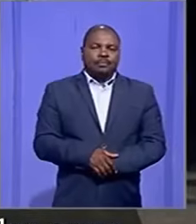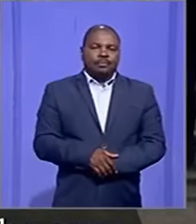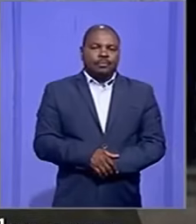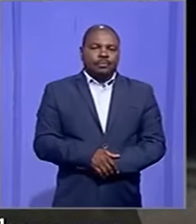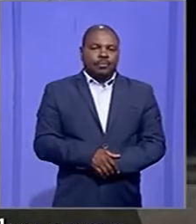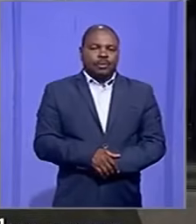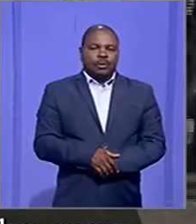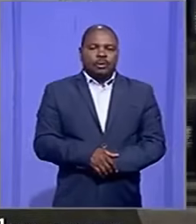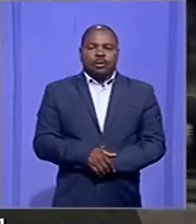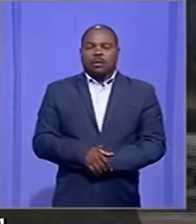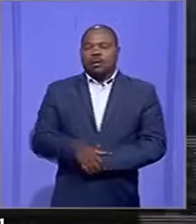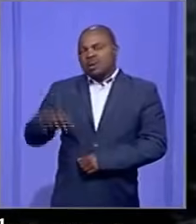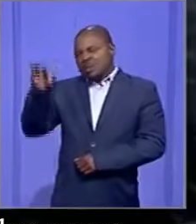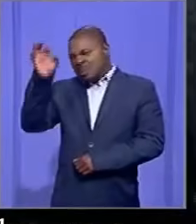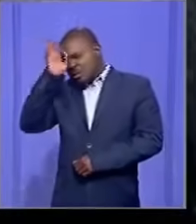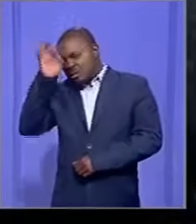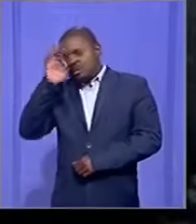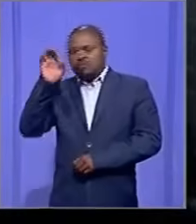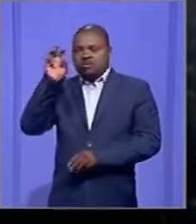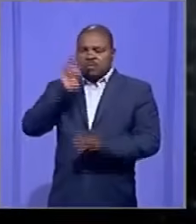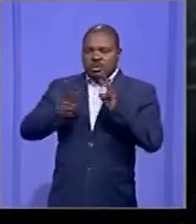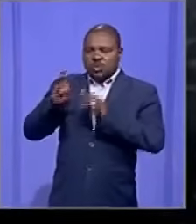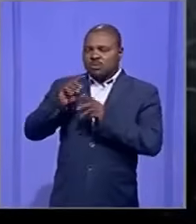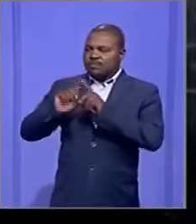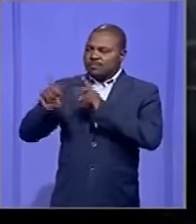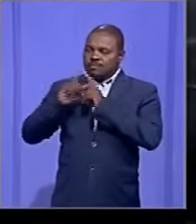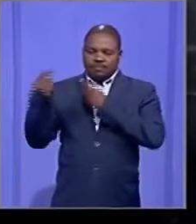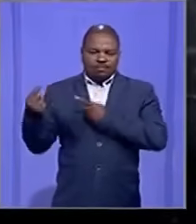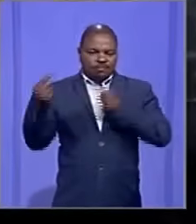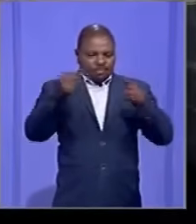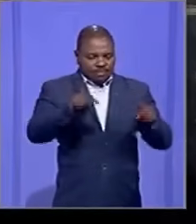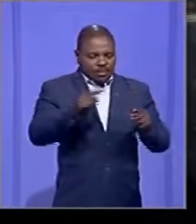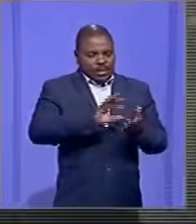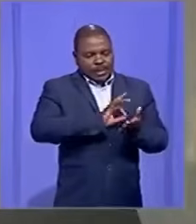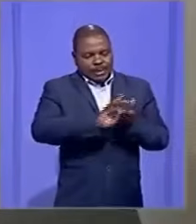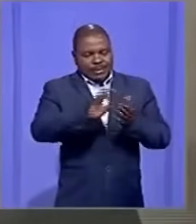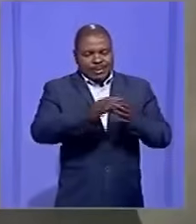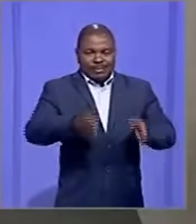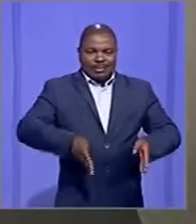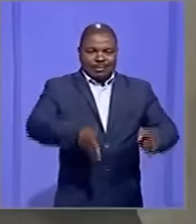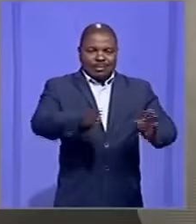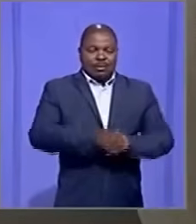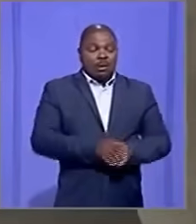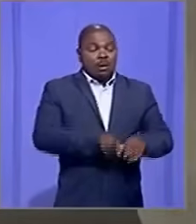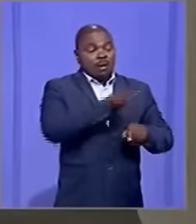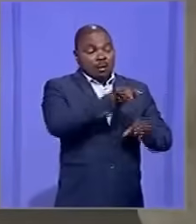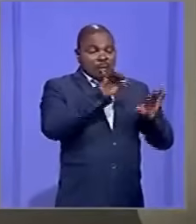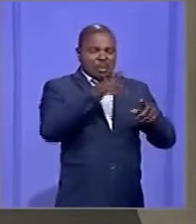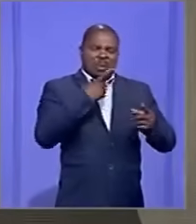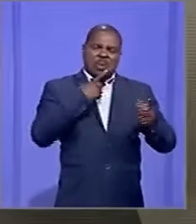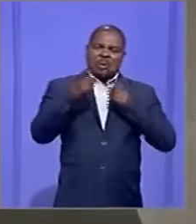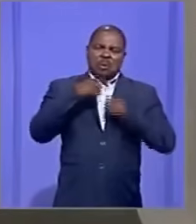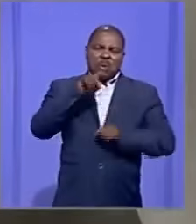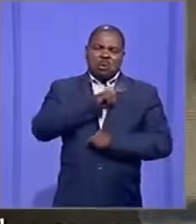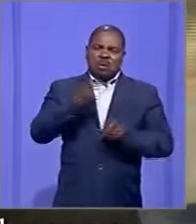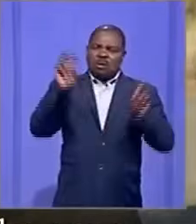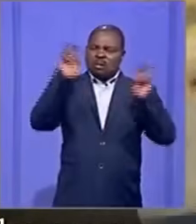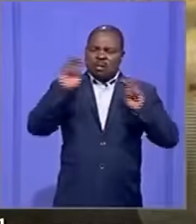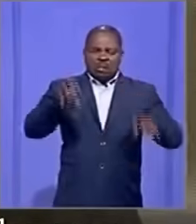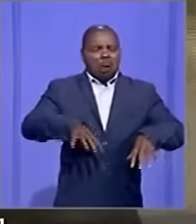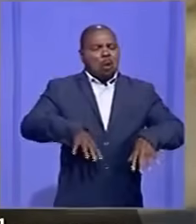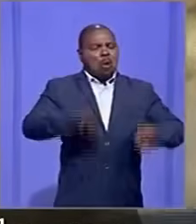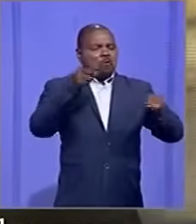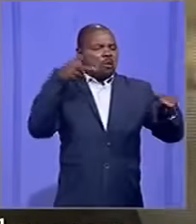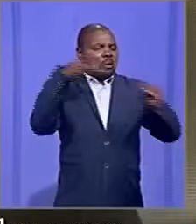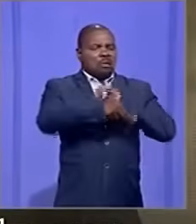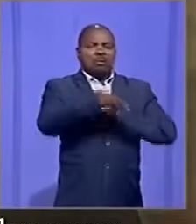Bahlankedi ba phethagatšo ya molao ba ile ba swanela ke go hlwekiša tsela yeo e bego e thibilwe. Badudi ba ipilaetša kgatlhanong le go tingwa ga mohlagase lefelong